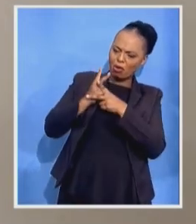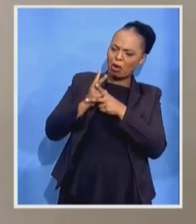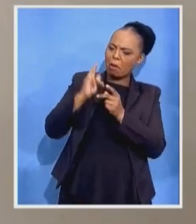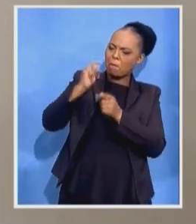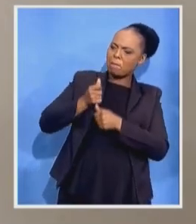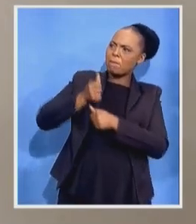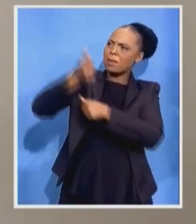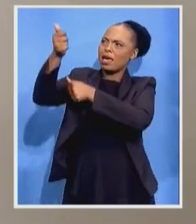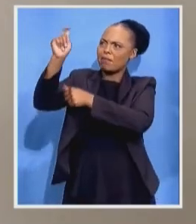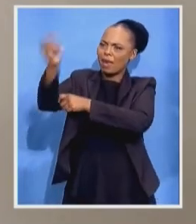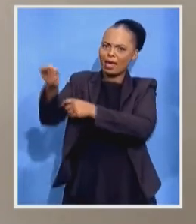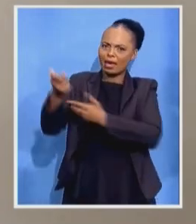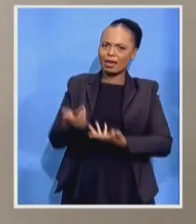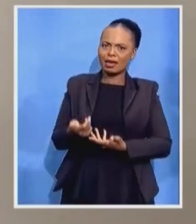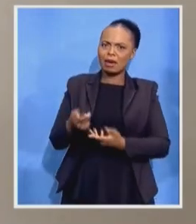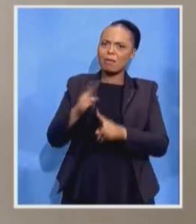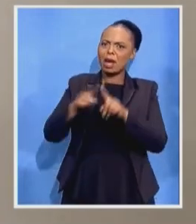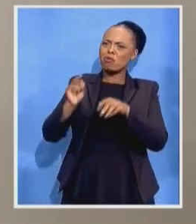action.